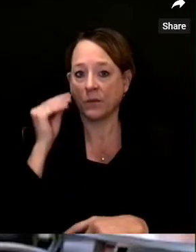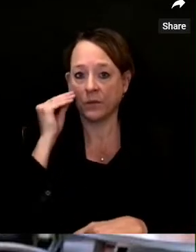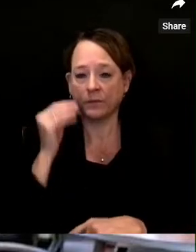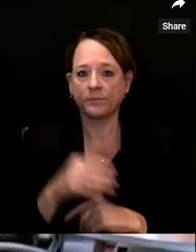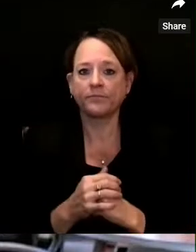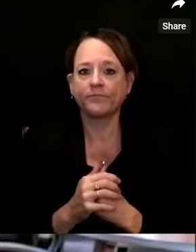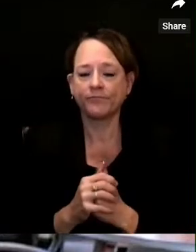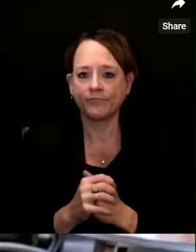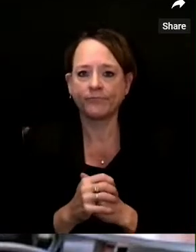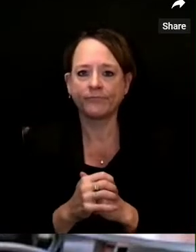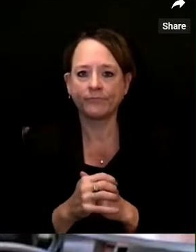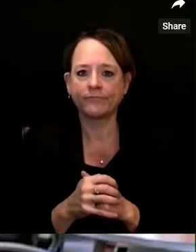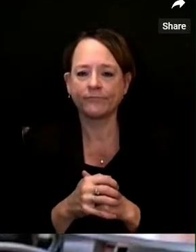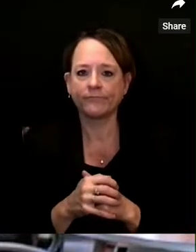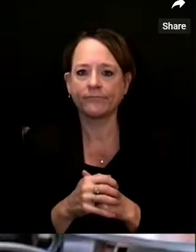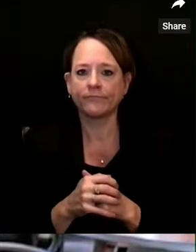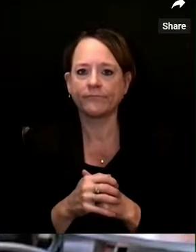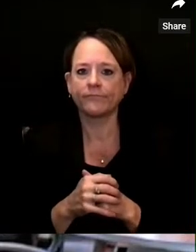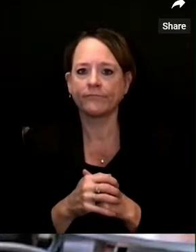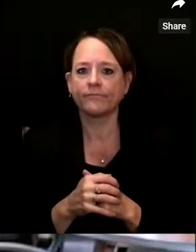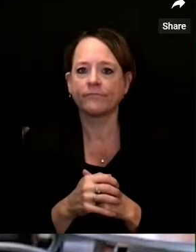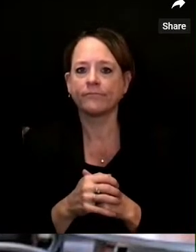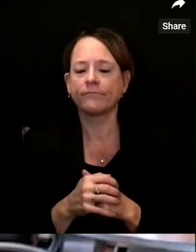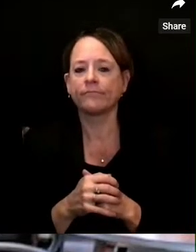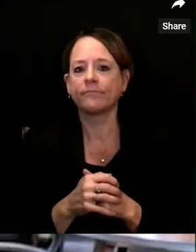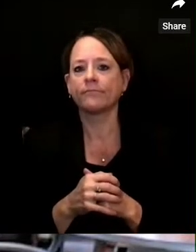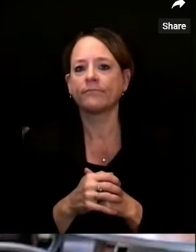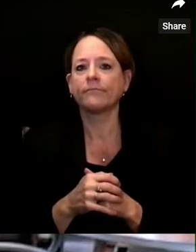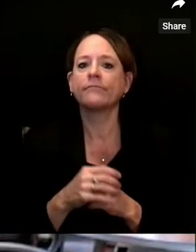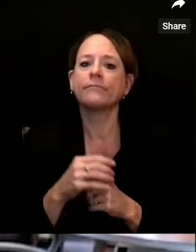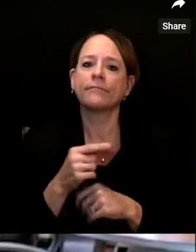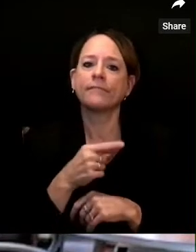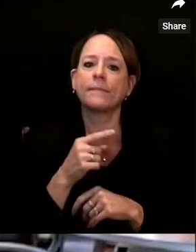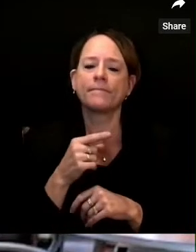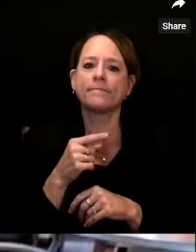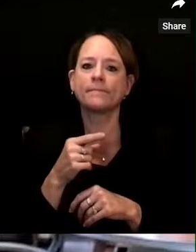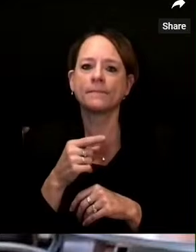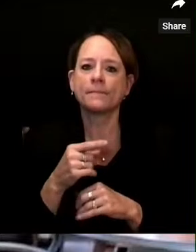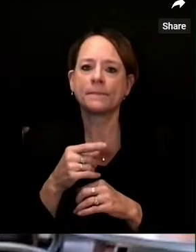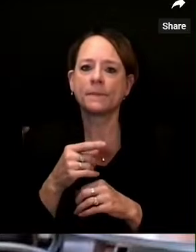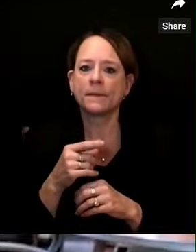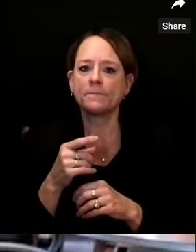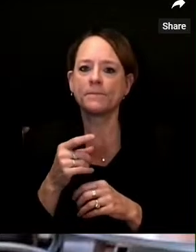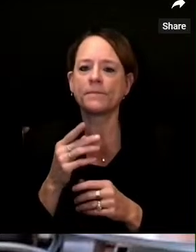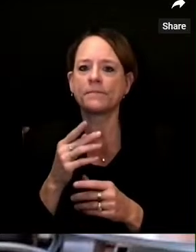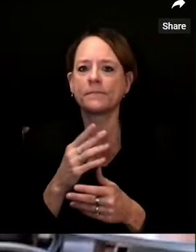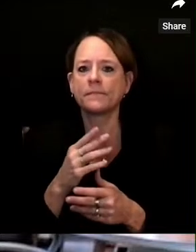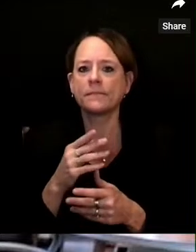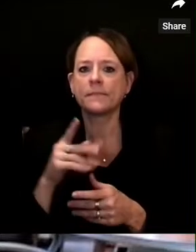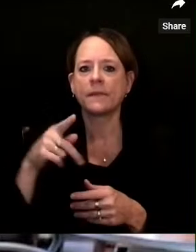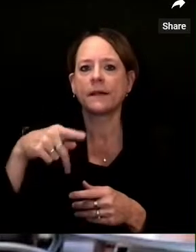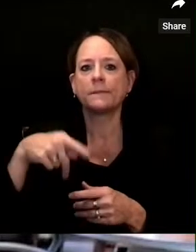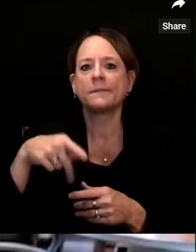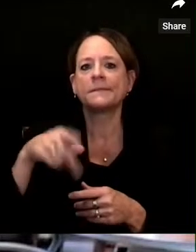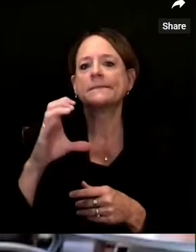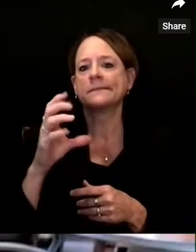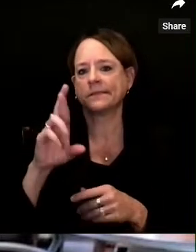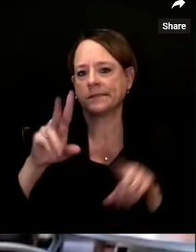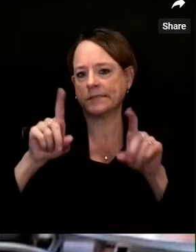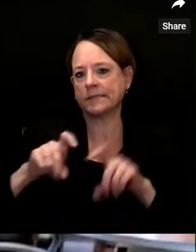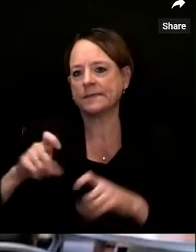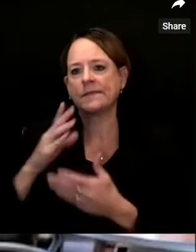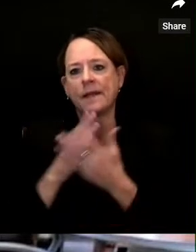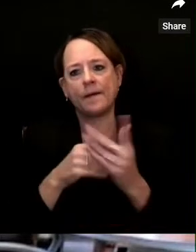little bit of effort to find a place to get a test. But again, I would really encourage people to check the Department of Health